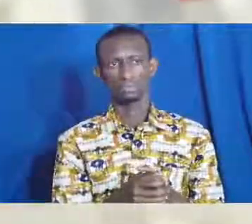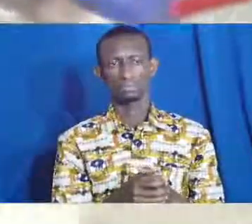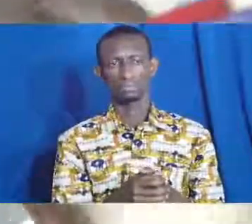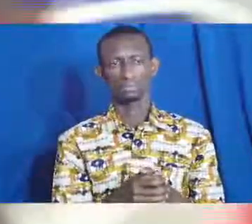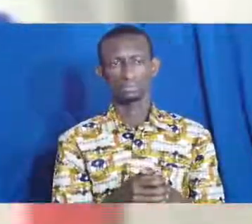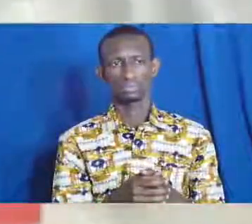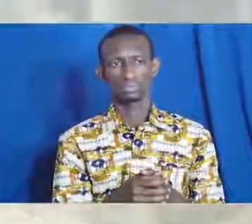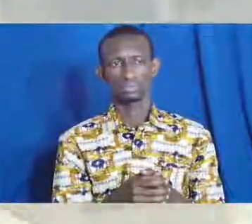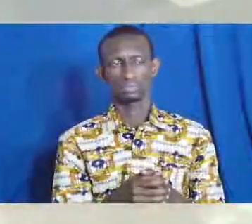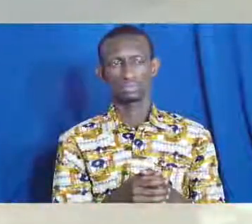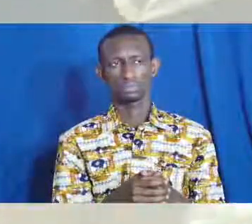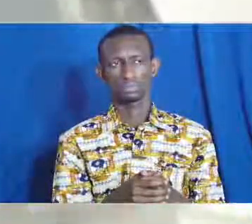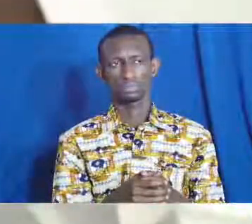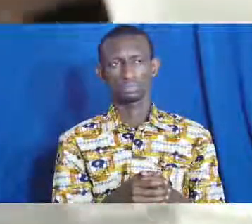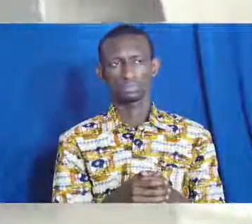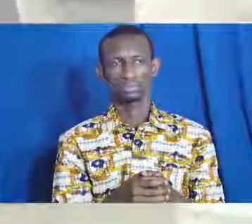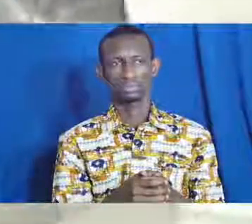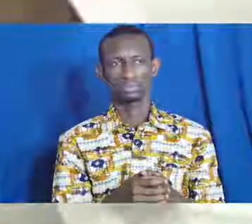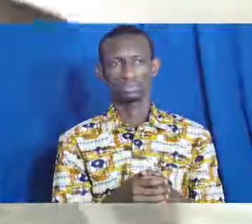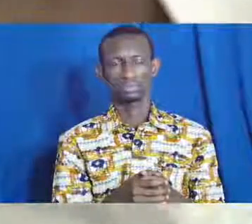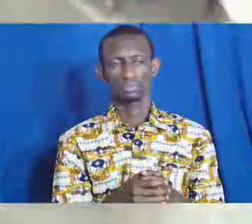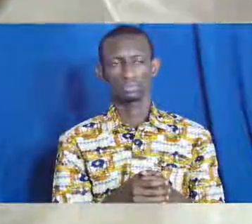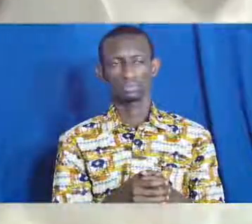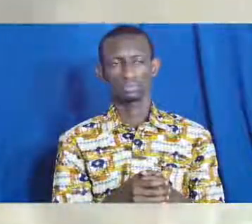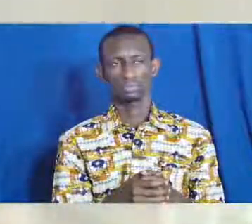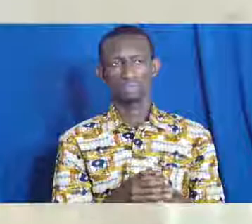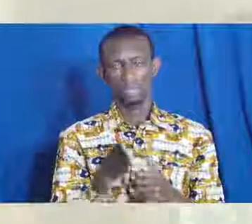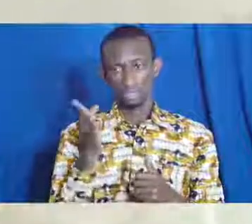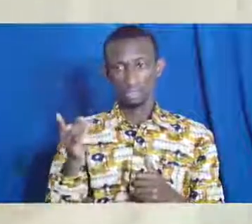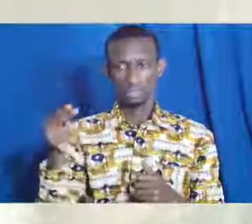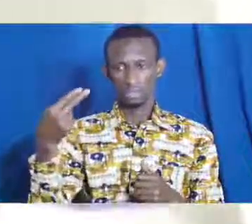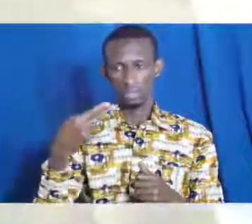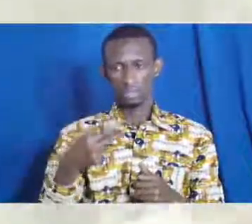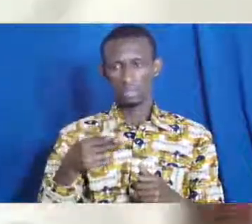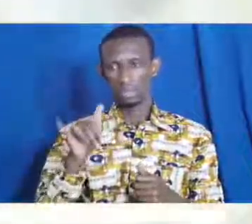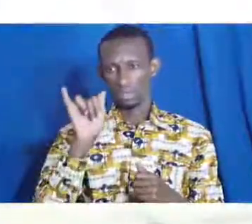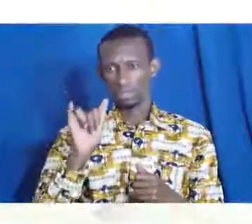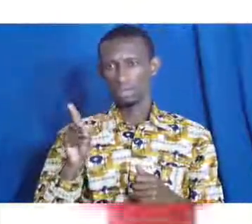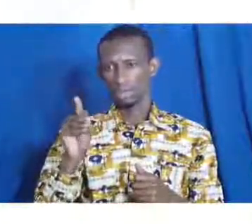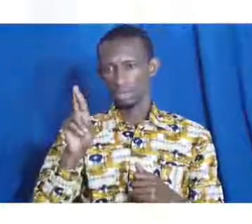of hydrochloric acid. This is hydrochloric acid. So I can just put a little here